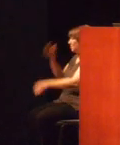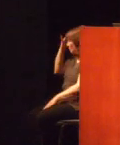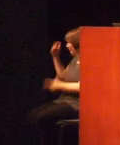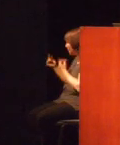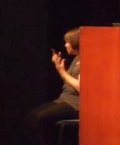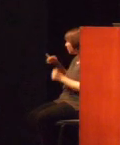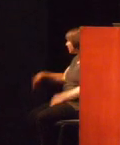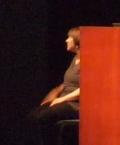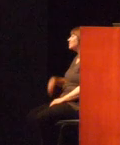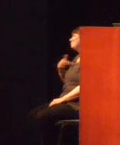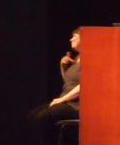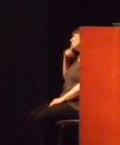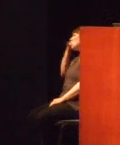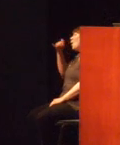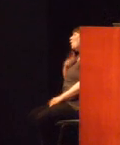I called my sister,